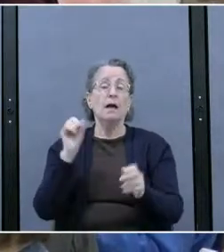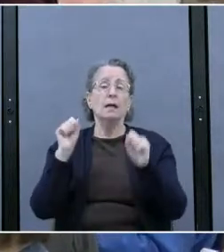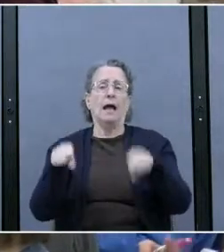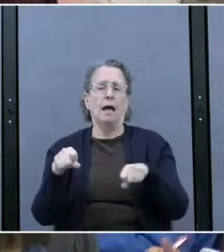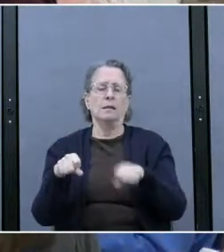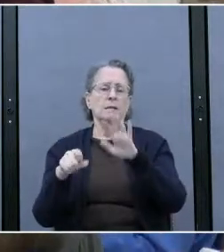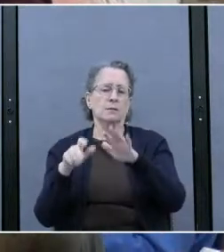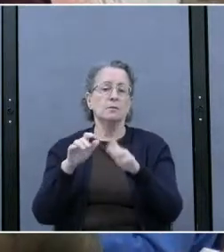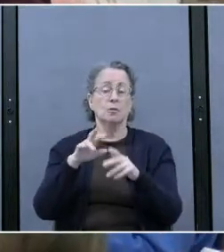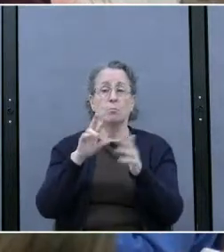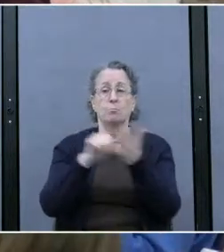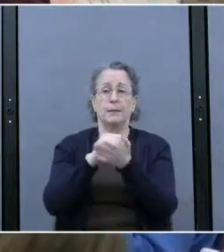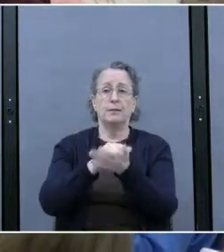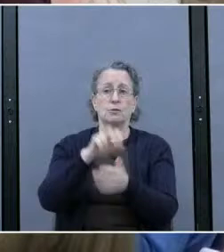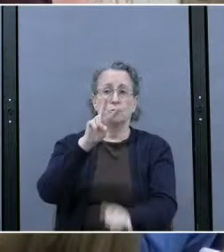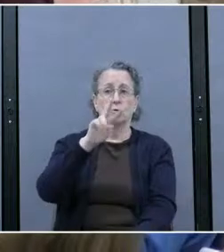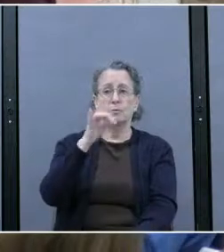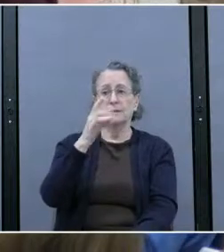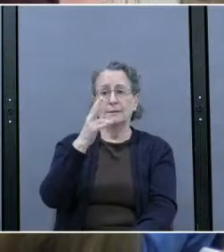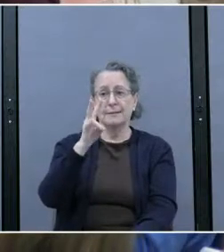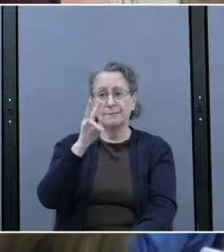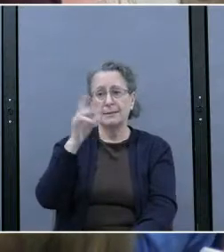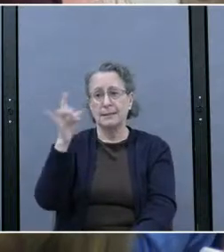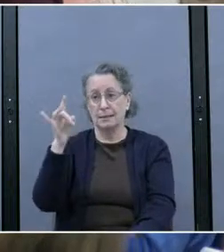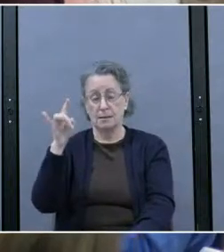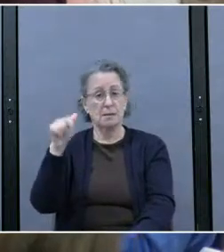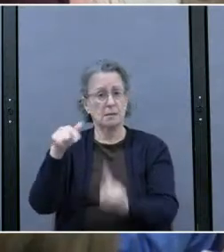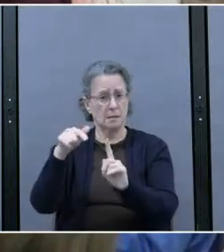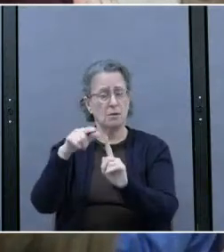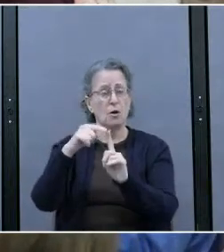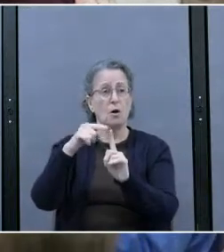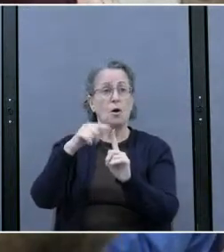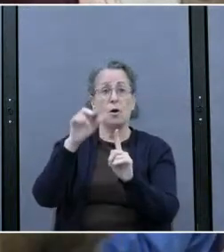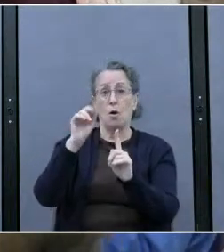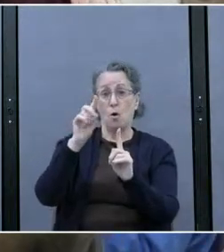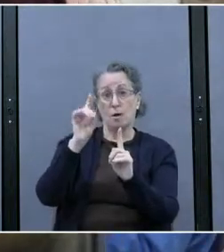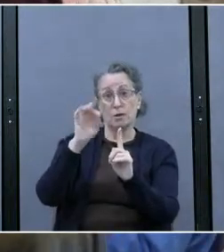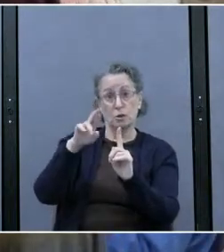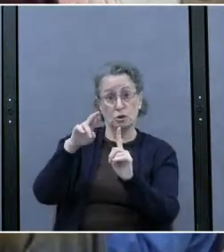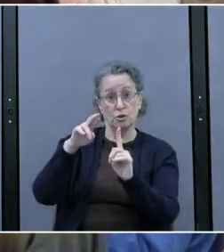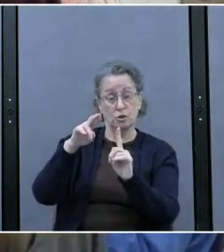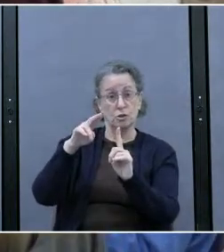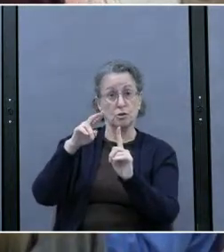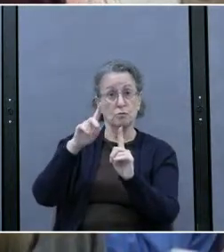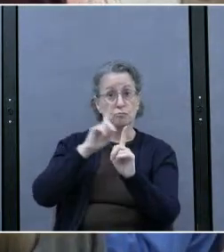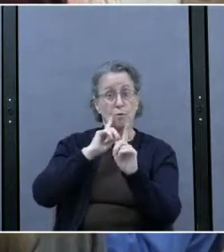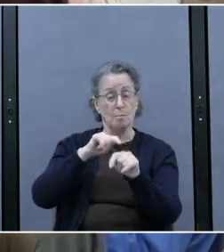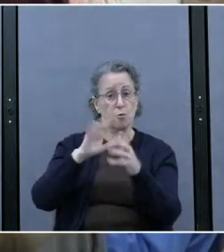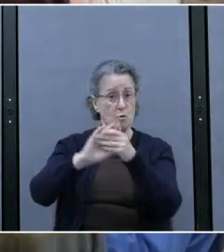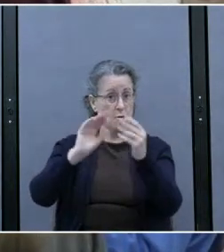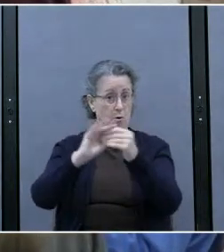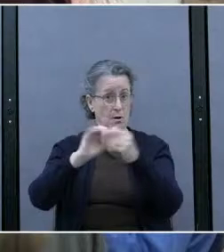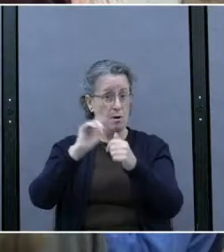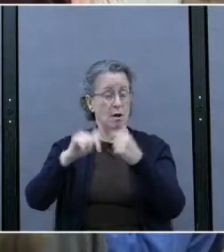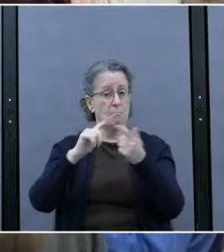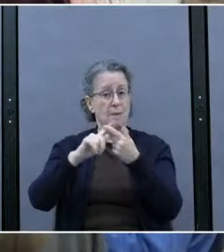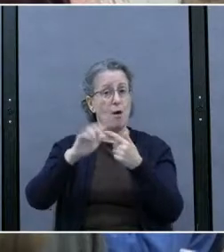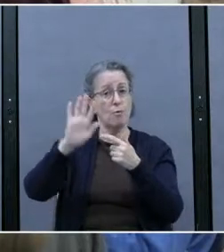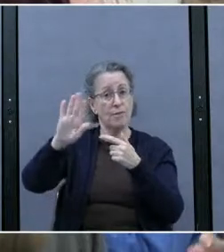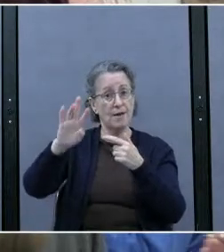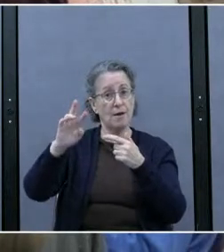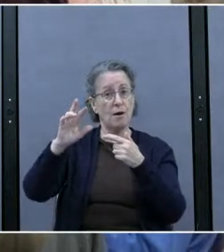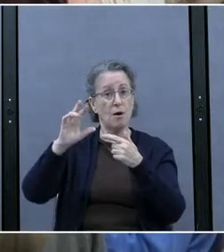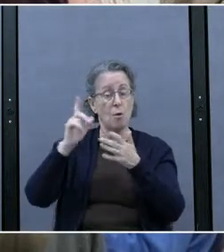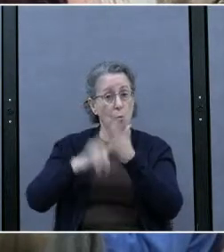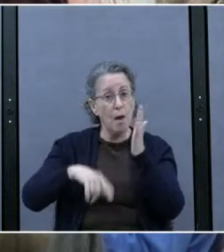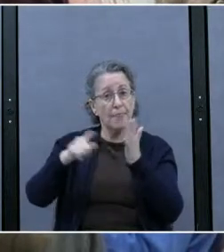and 18 is one place in which the auditors actually talked about their findings and